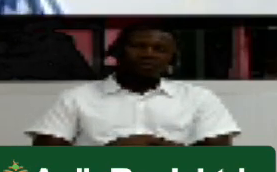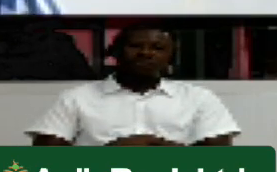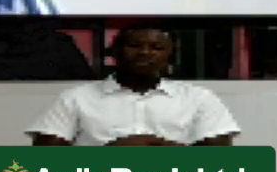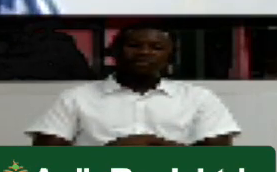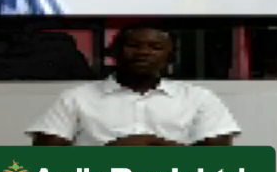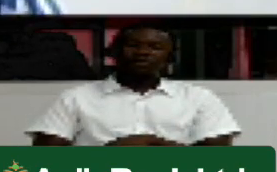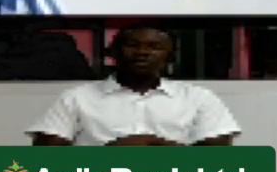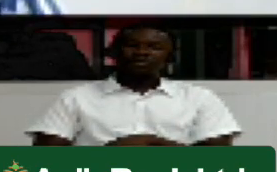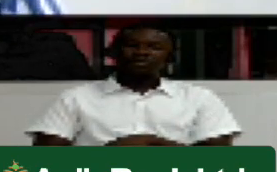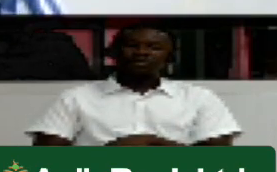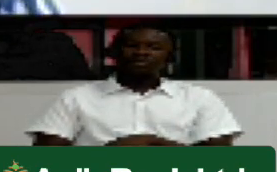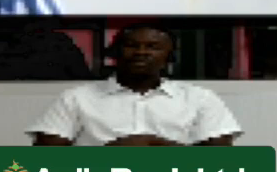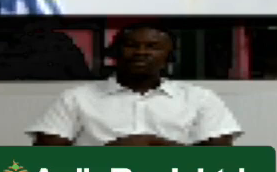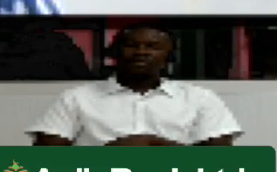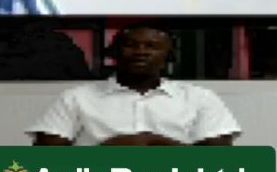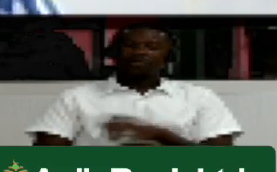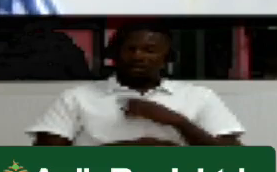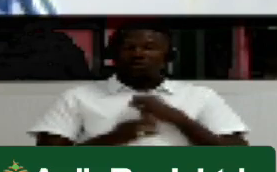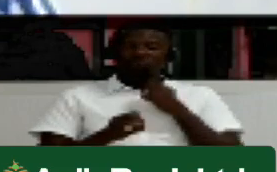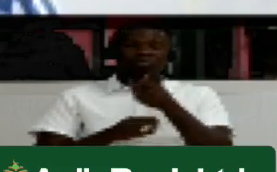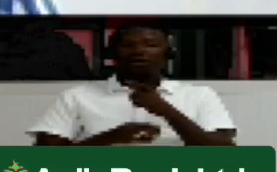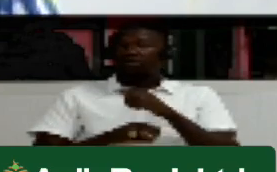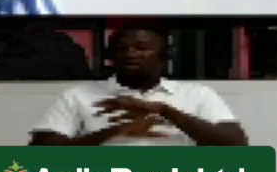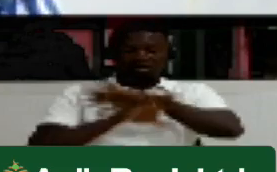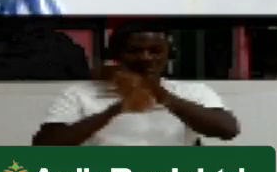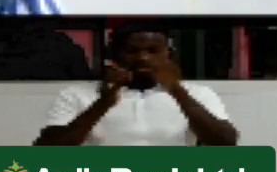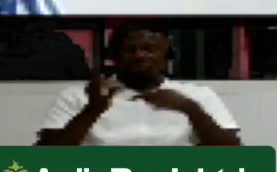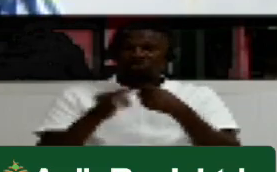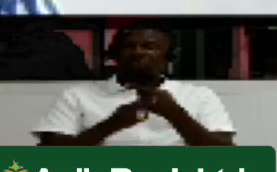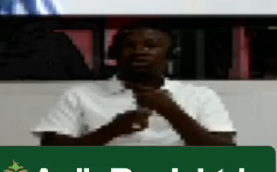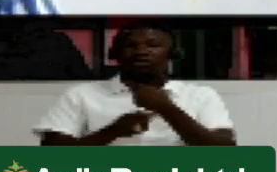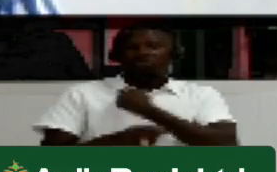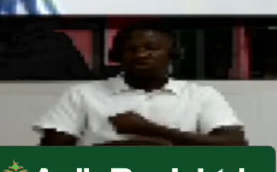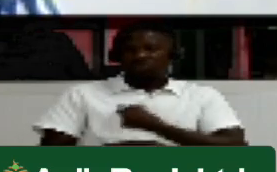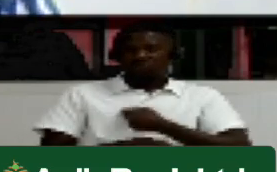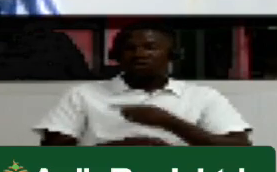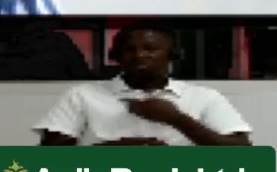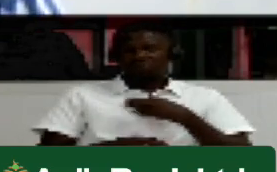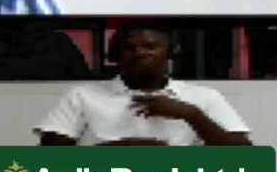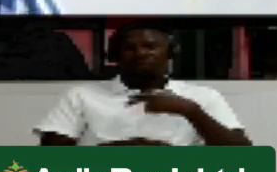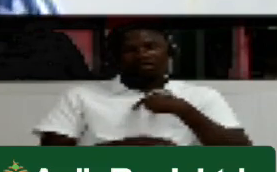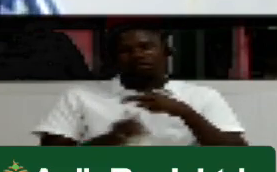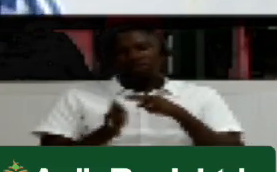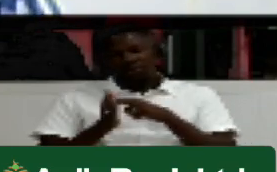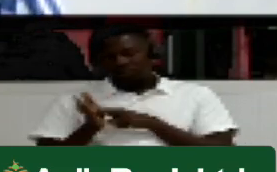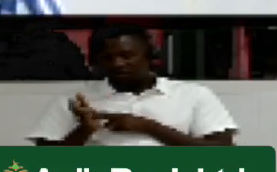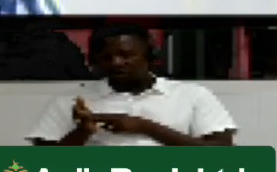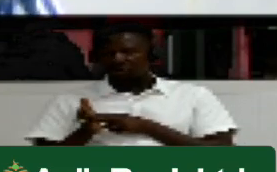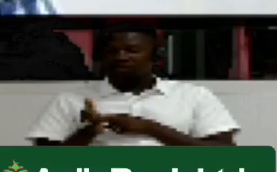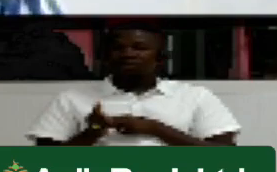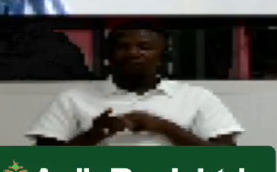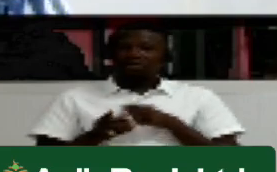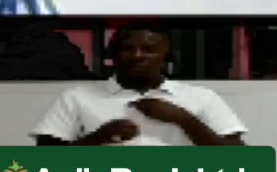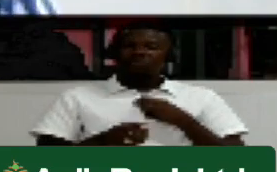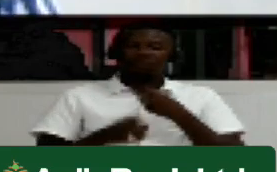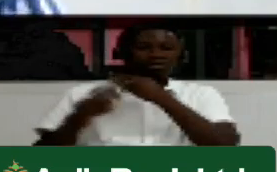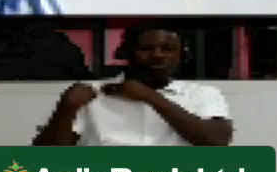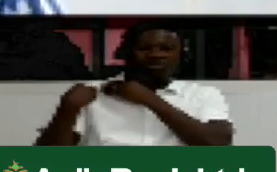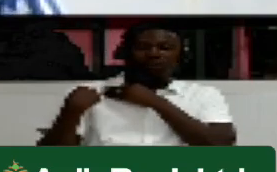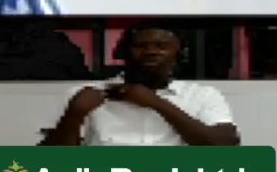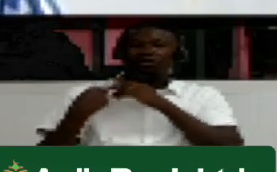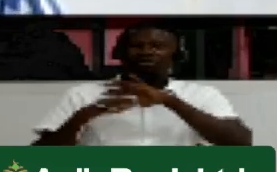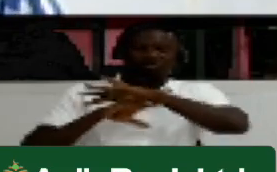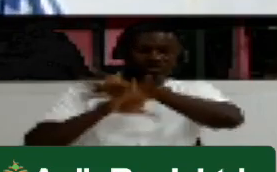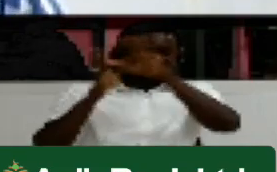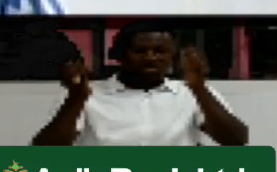account, and he will pay for the extra surgeries that I may need, and he will be responsible